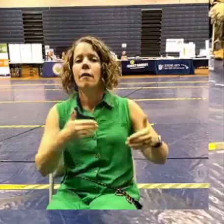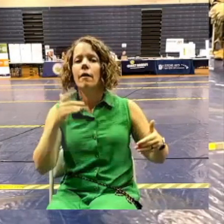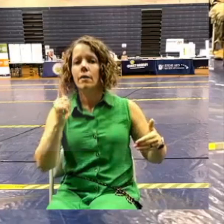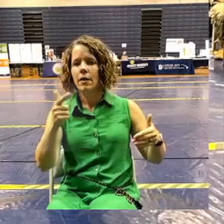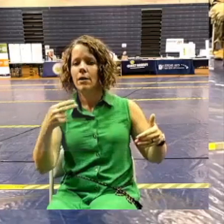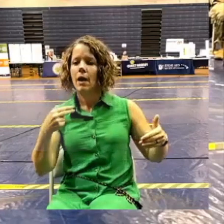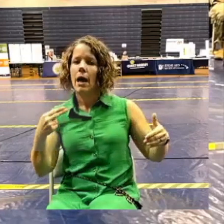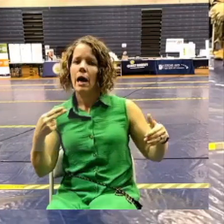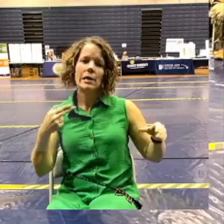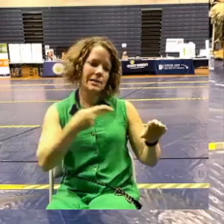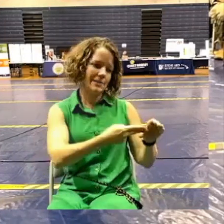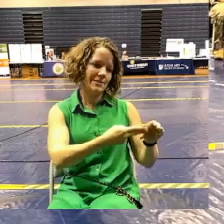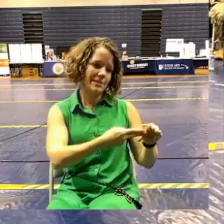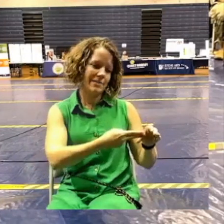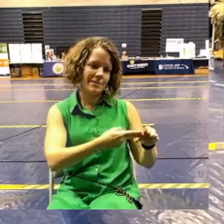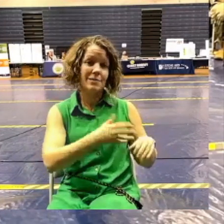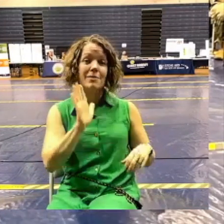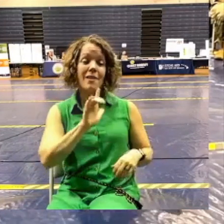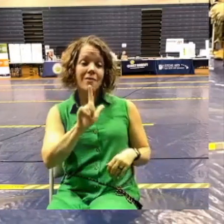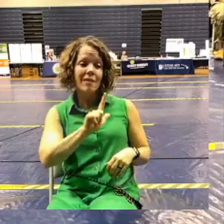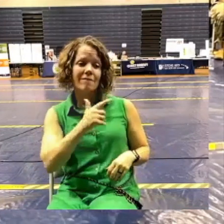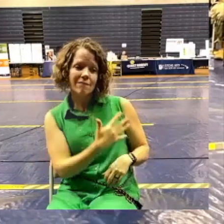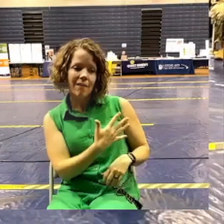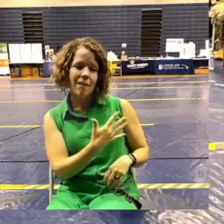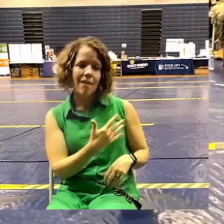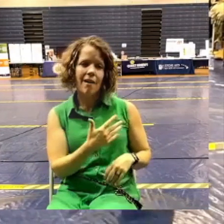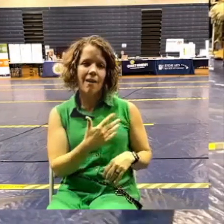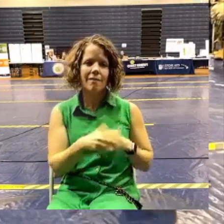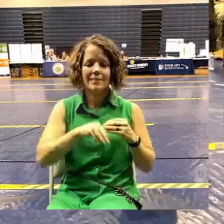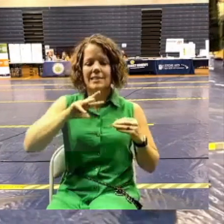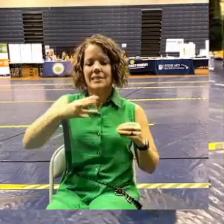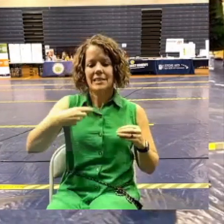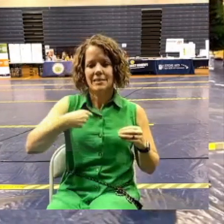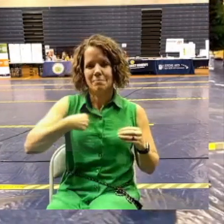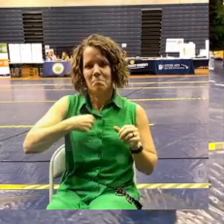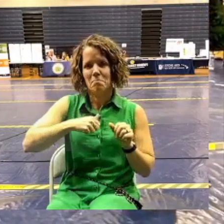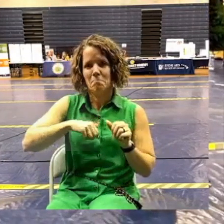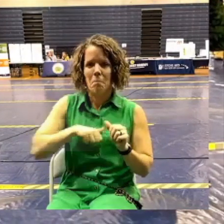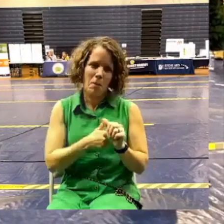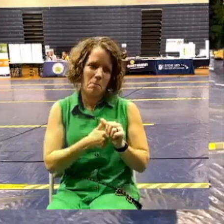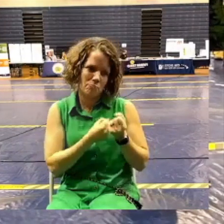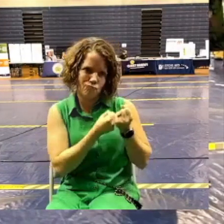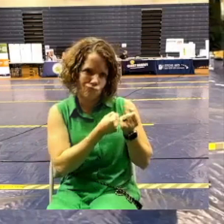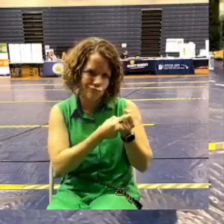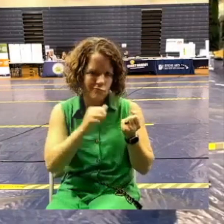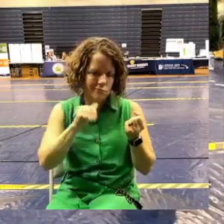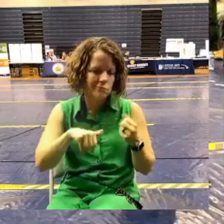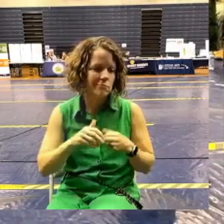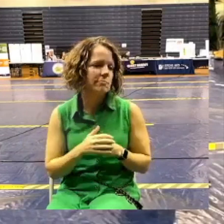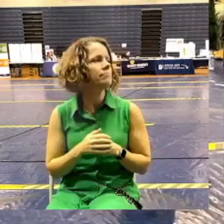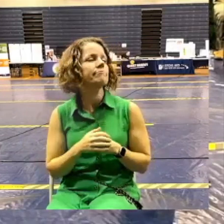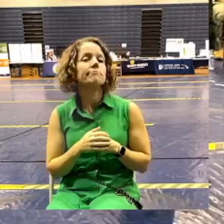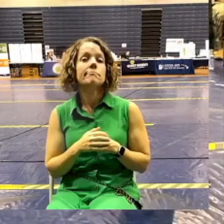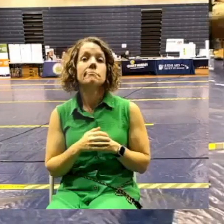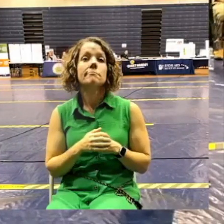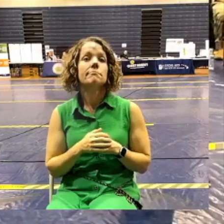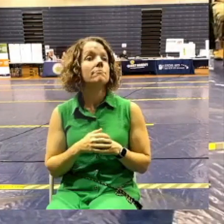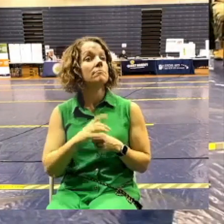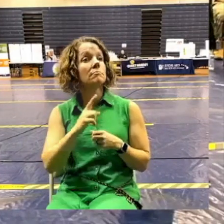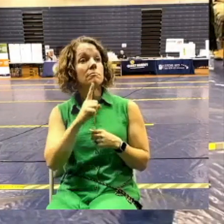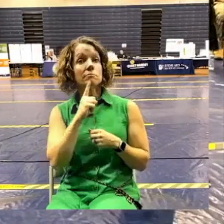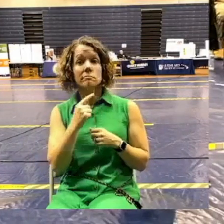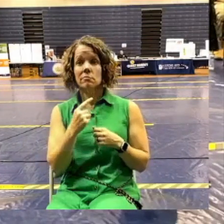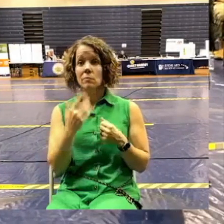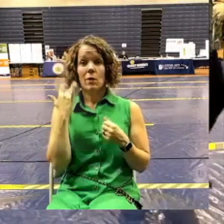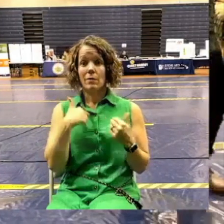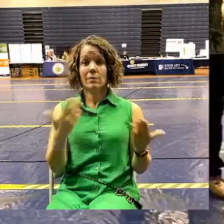Five. Now there's six, right? Gotta have that six man on the bench kind of a guy. Really, it's just an introduction to myself to all of you guys, for